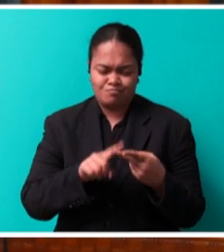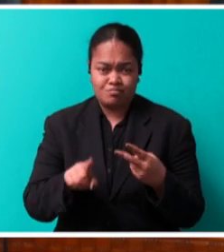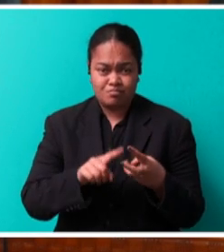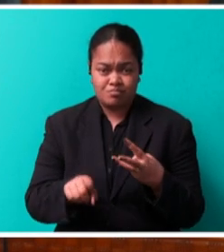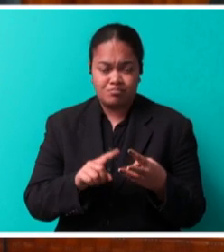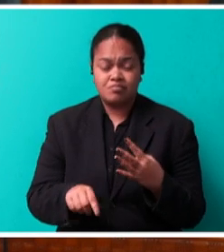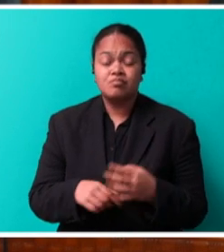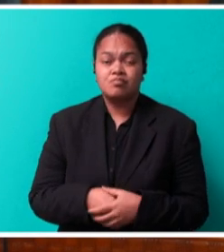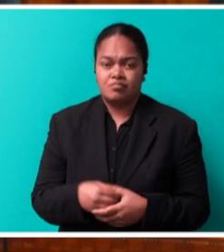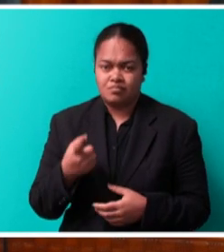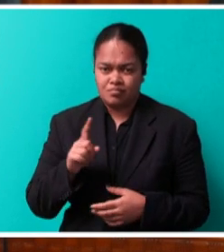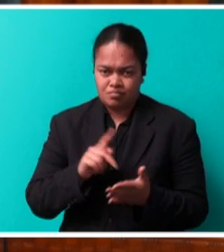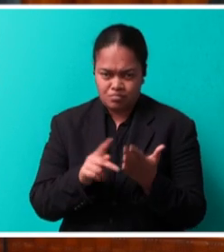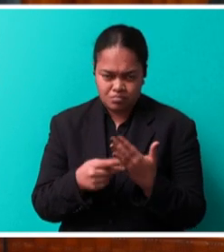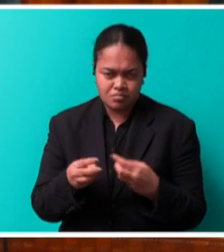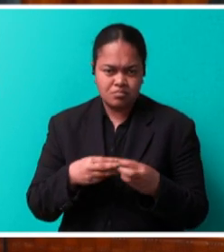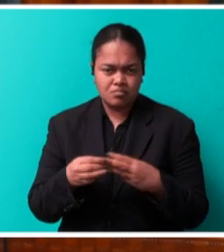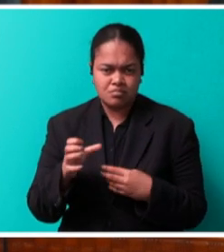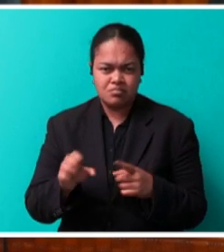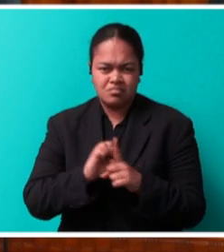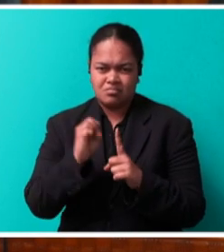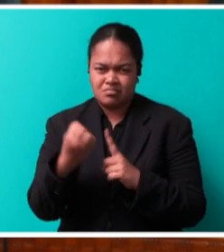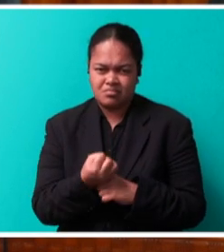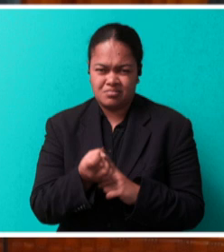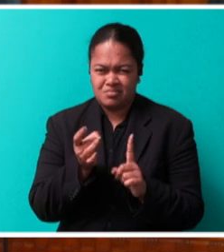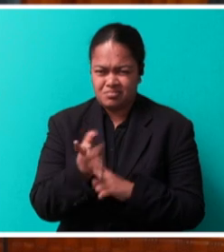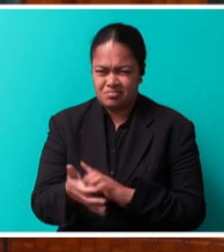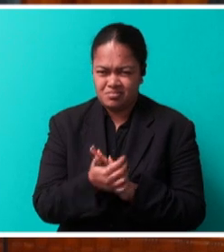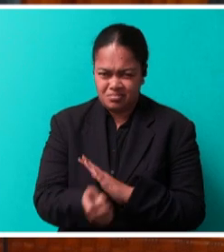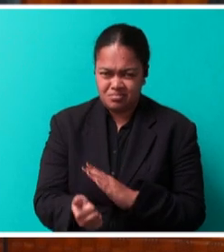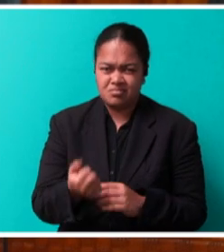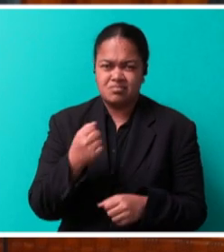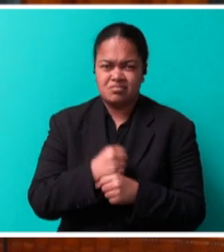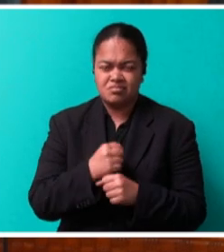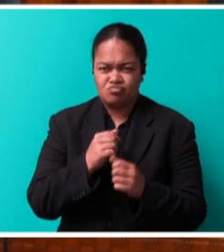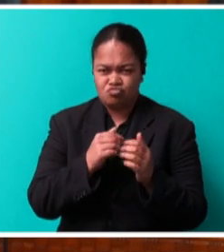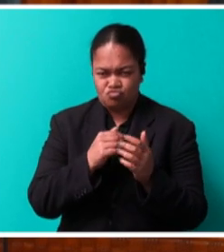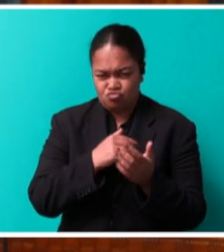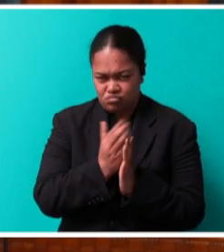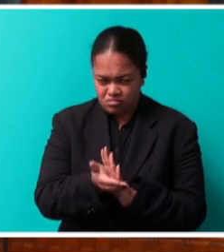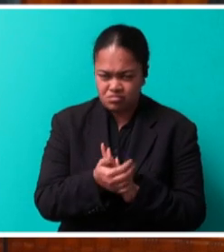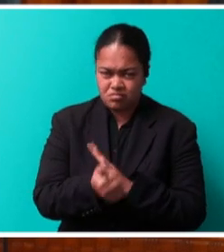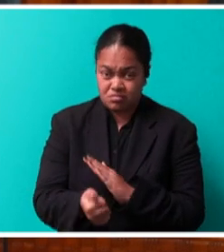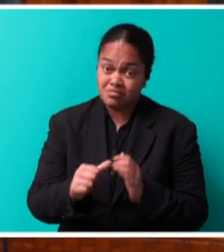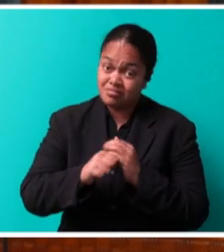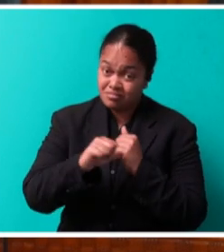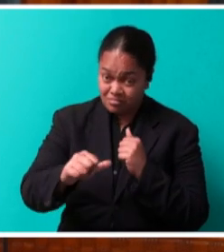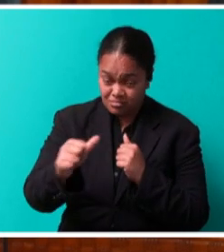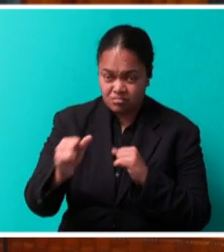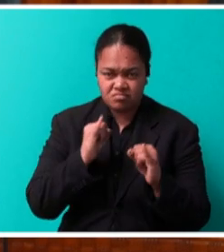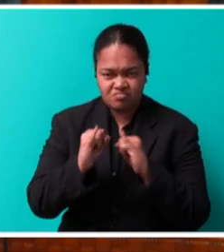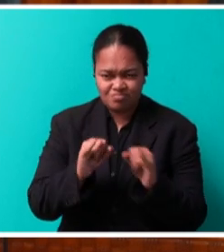including the project manager, environmental specialist, and social safeguard and gender specialists have been advertised, and interviews have been